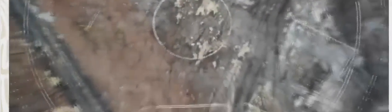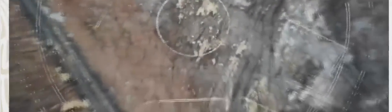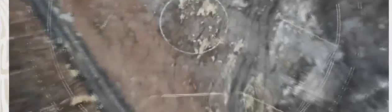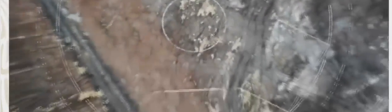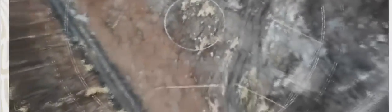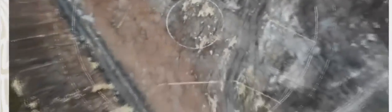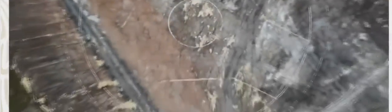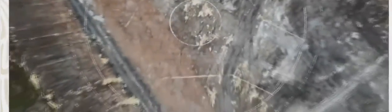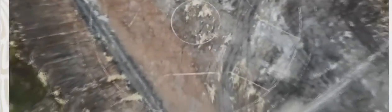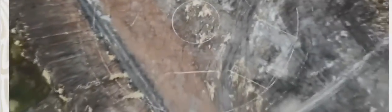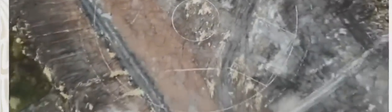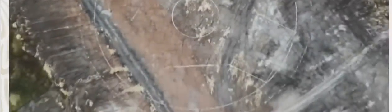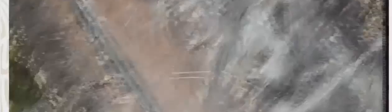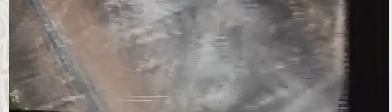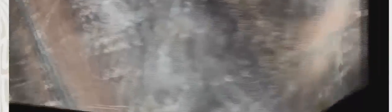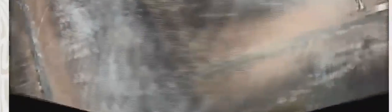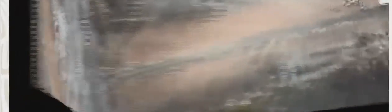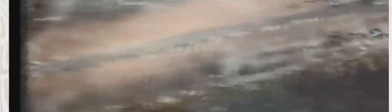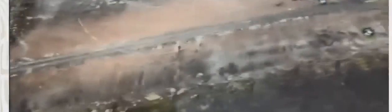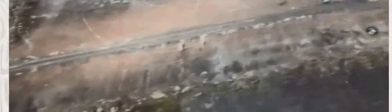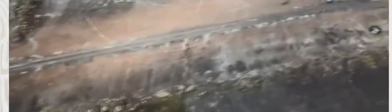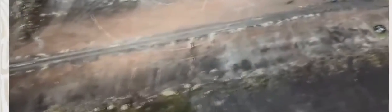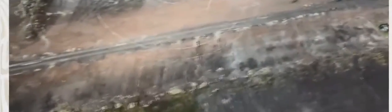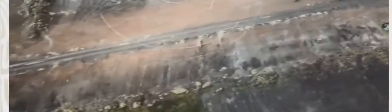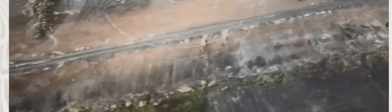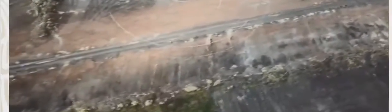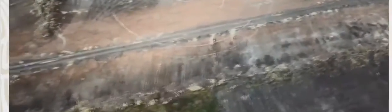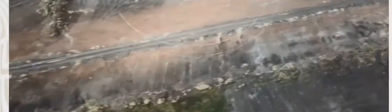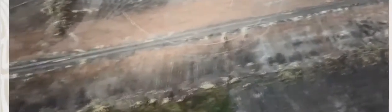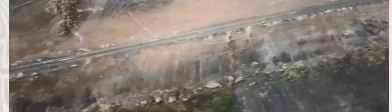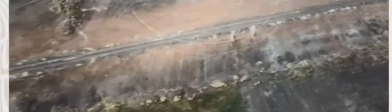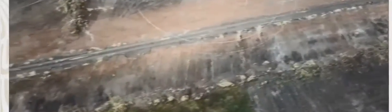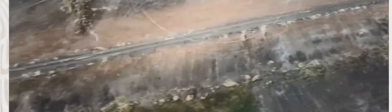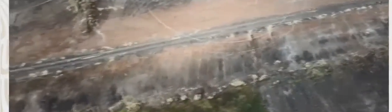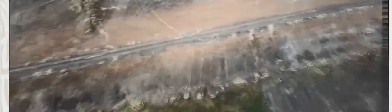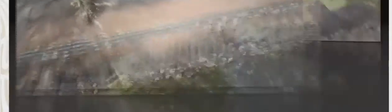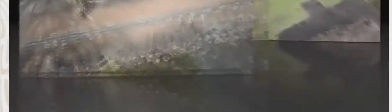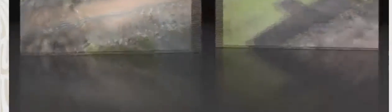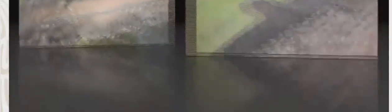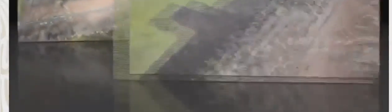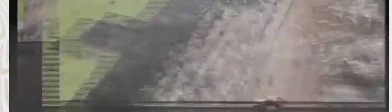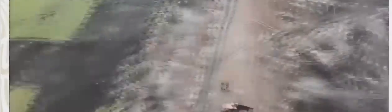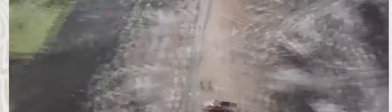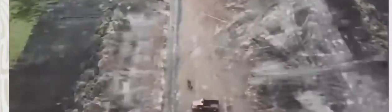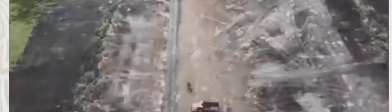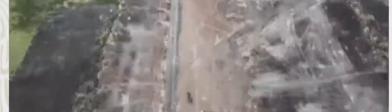Man, our president is on the ball. He don't play.